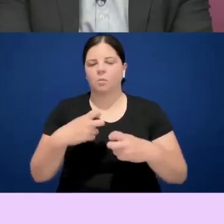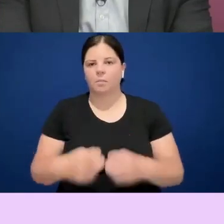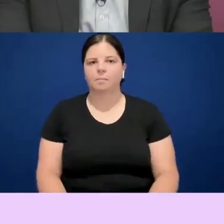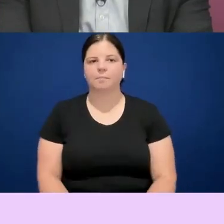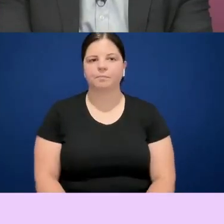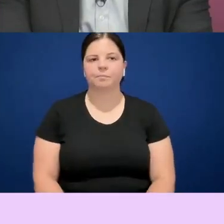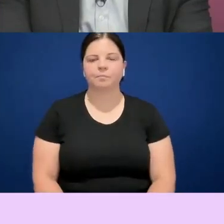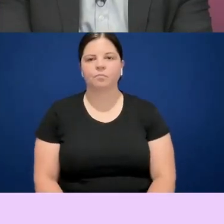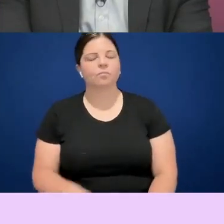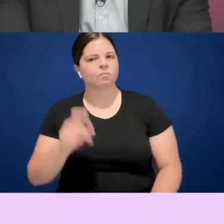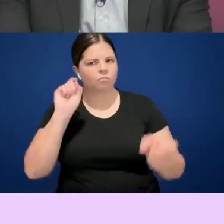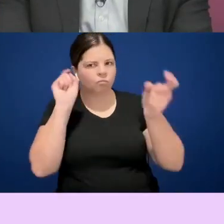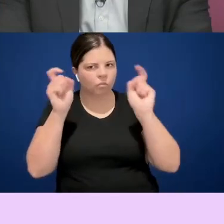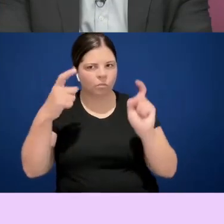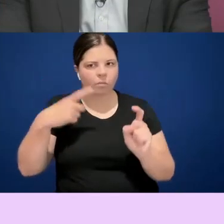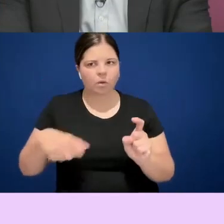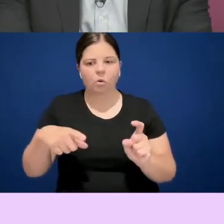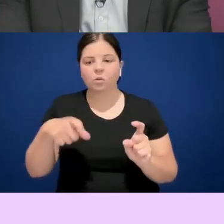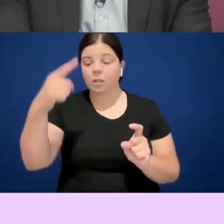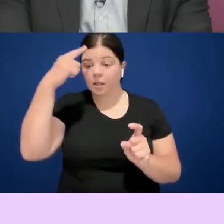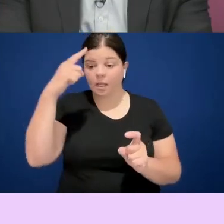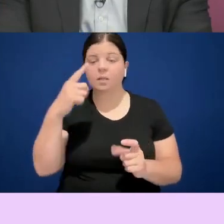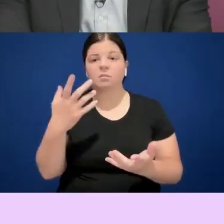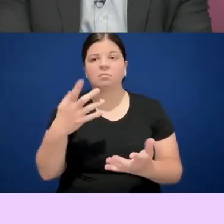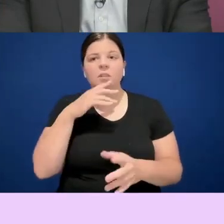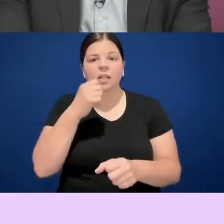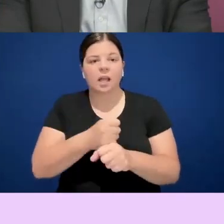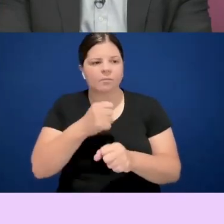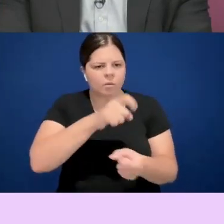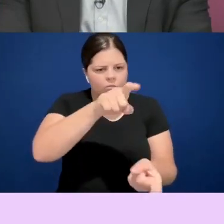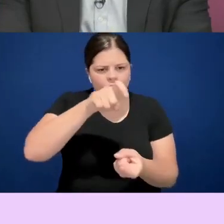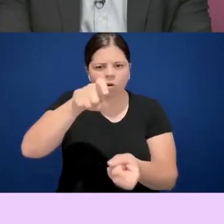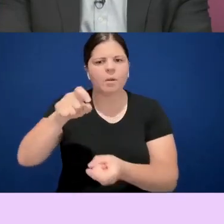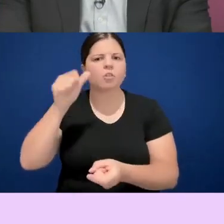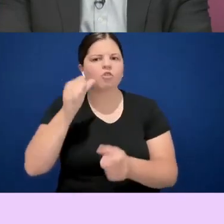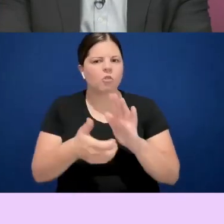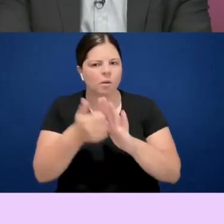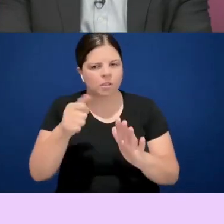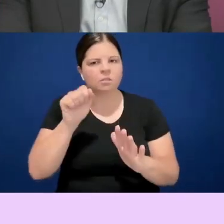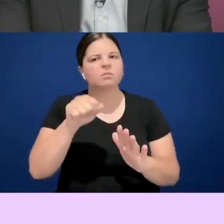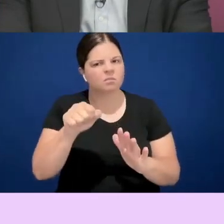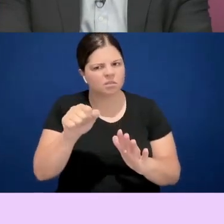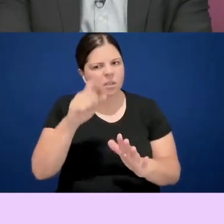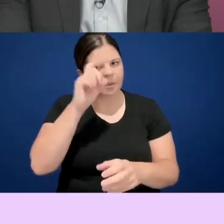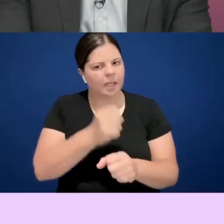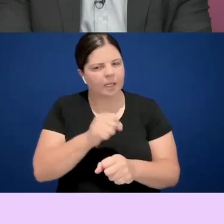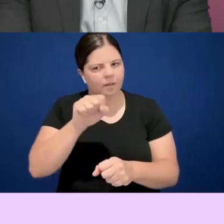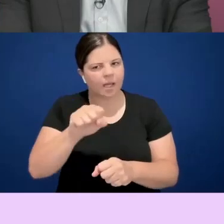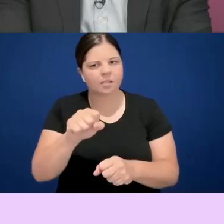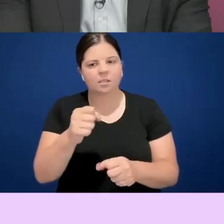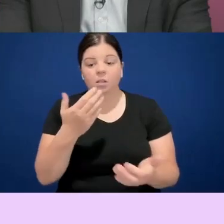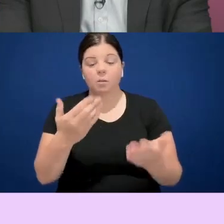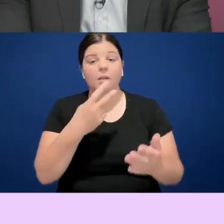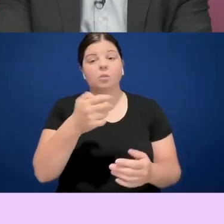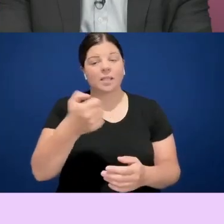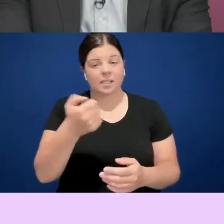concern, the belief that problematic corruption within government procurement has become more pervasive since 2016, with the proportion